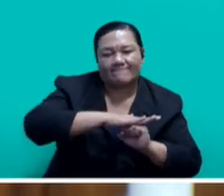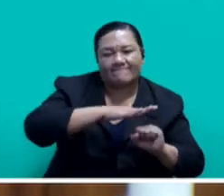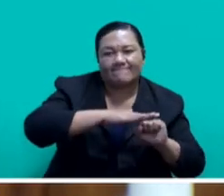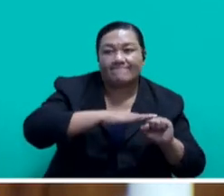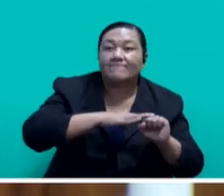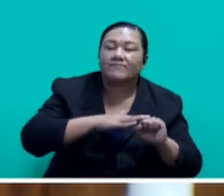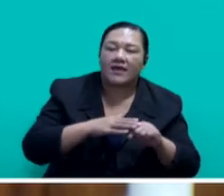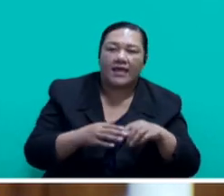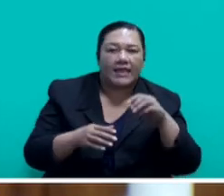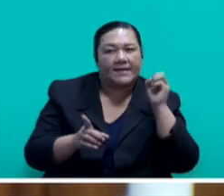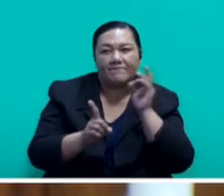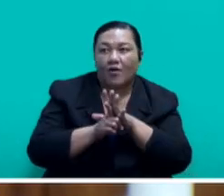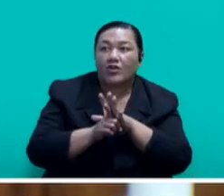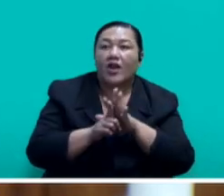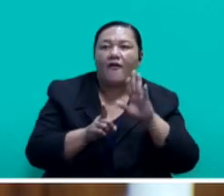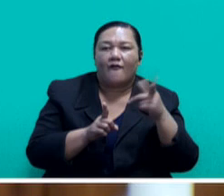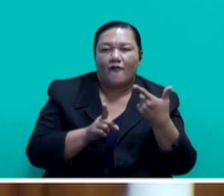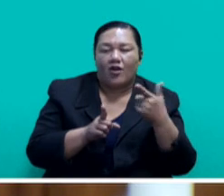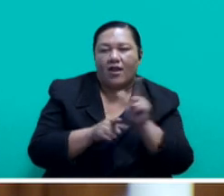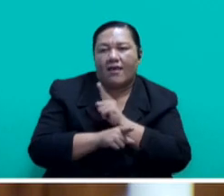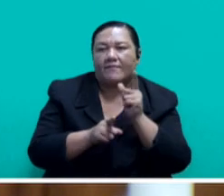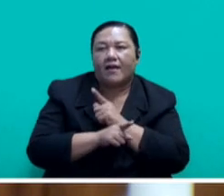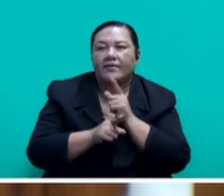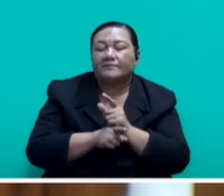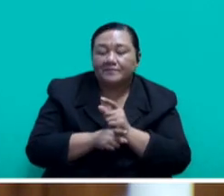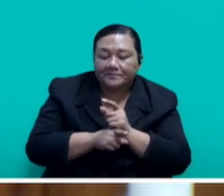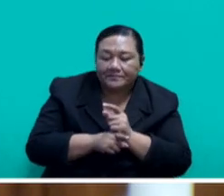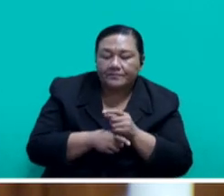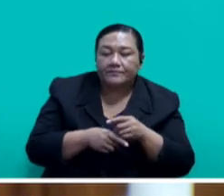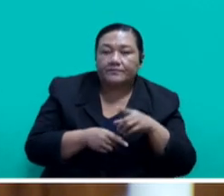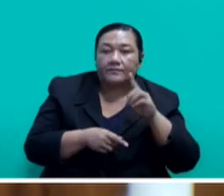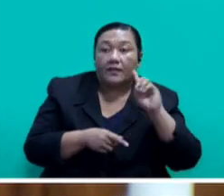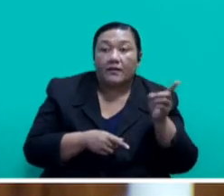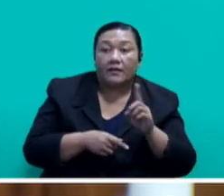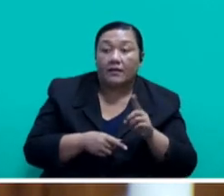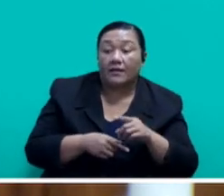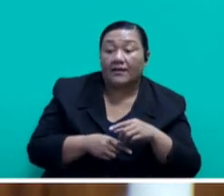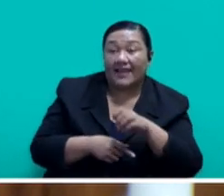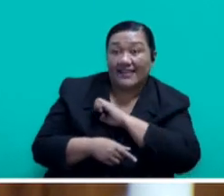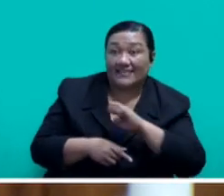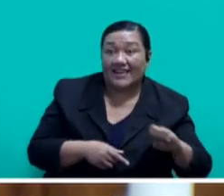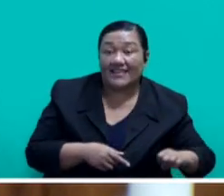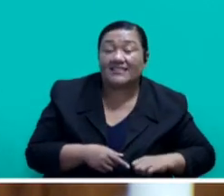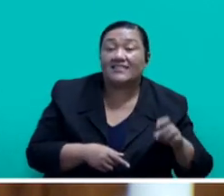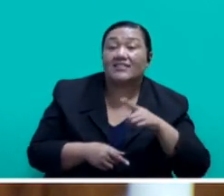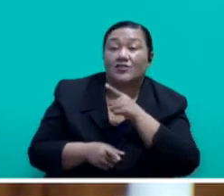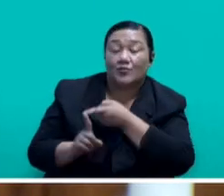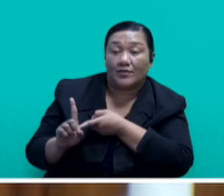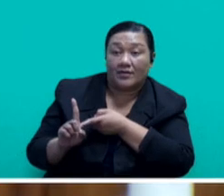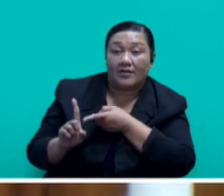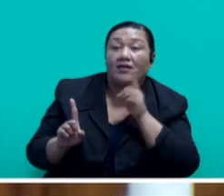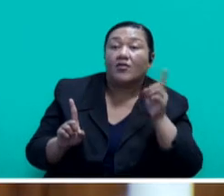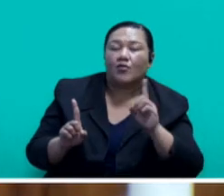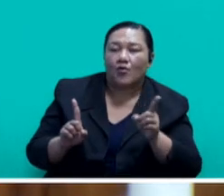icing on the cake was the address of His Excellency the President, who was one of the selected